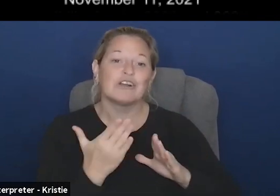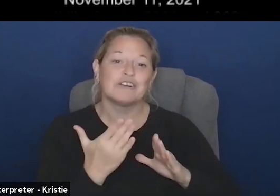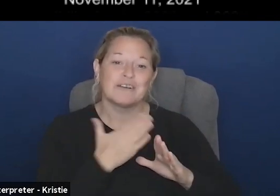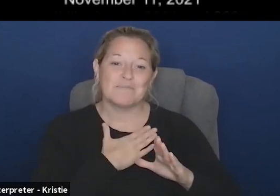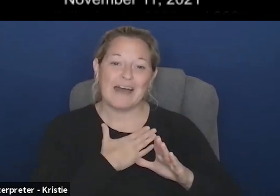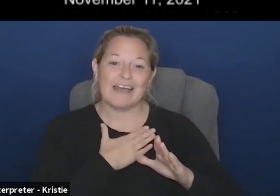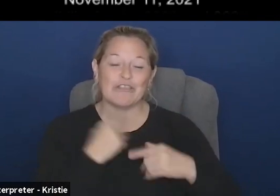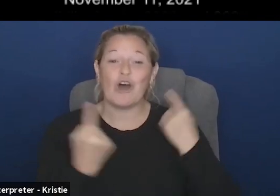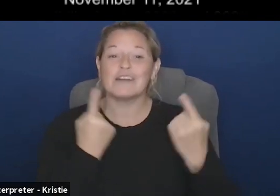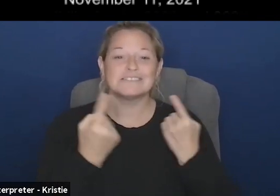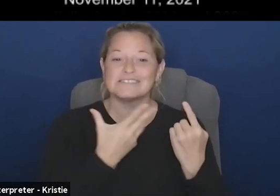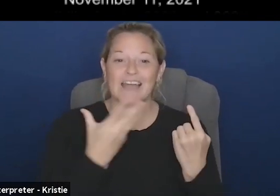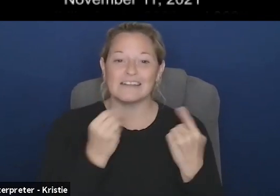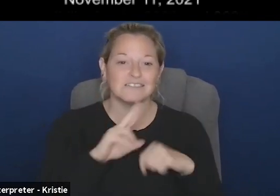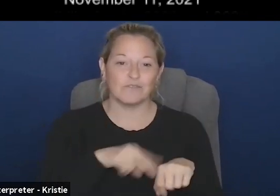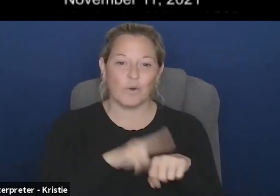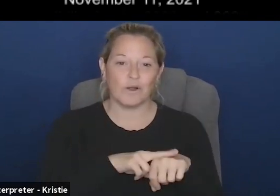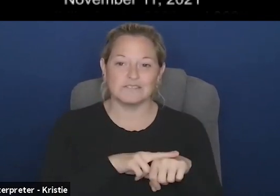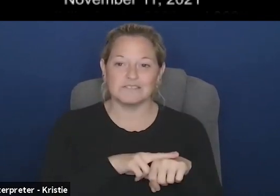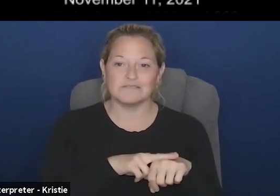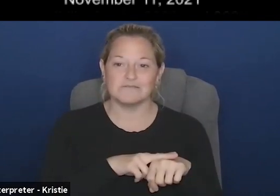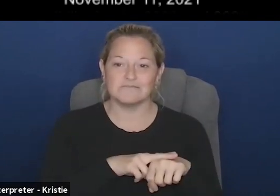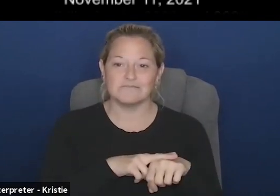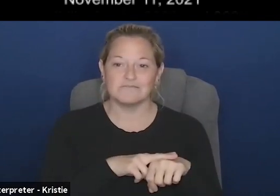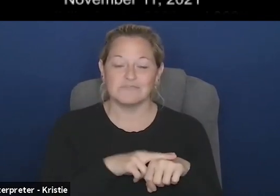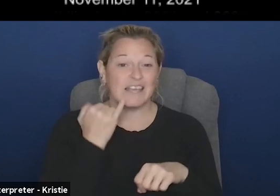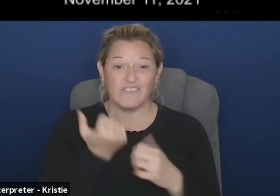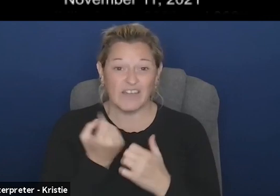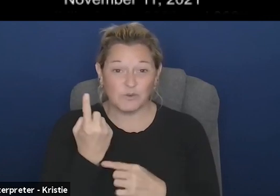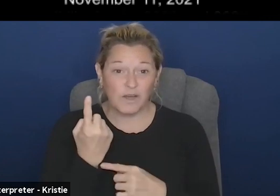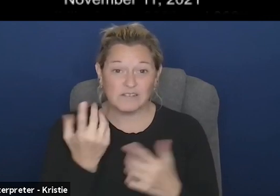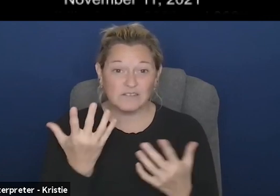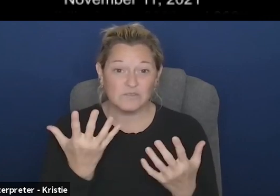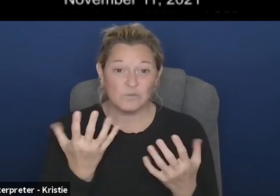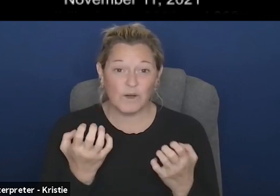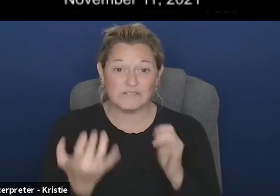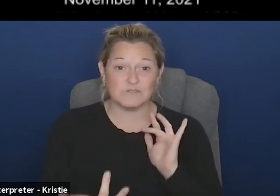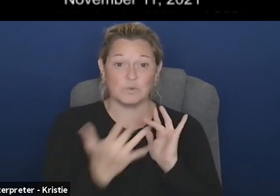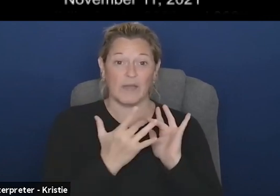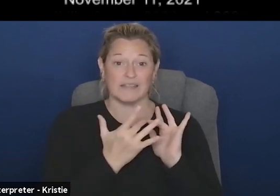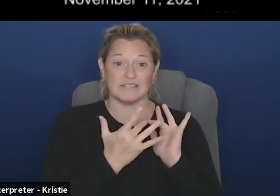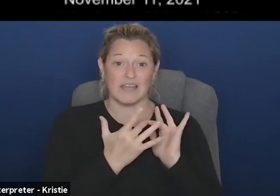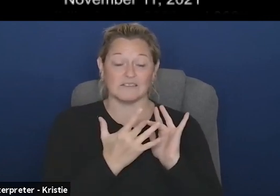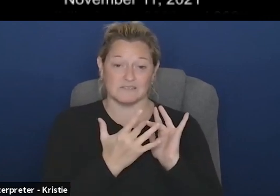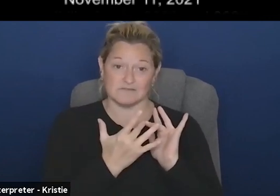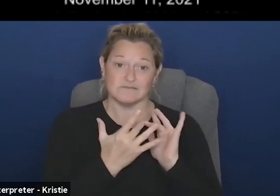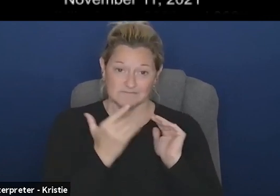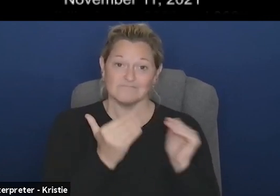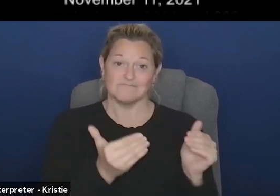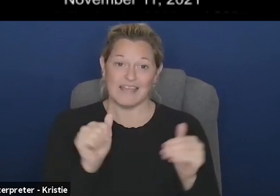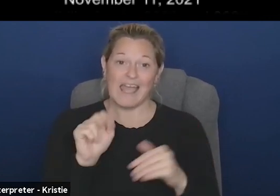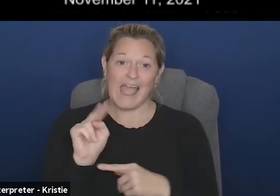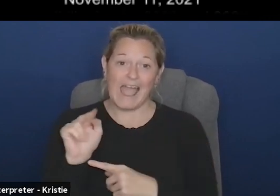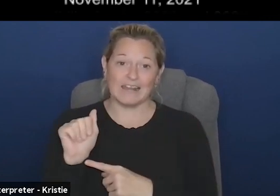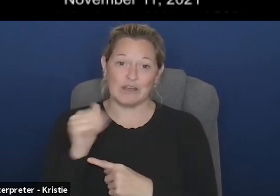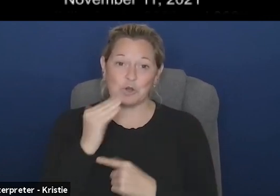my thoughts. And of course, if anybody wants to reach out to me, Anna knows where to find me